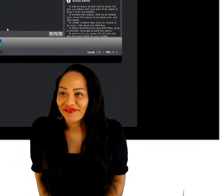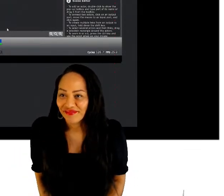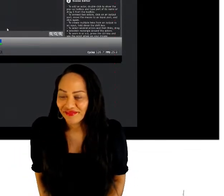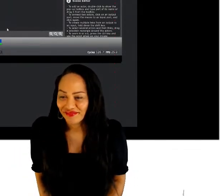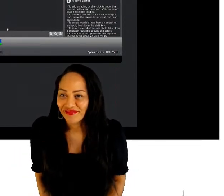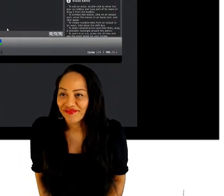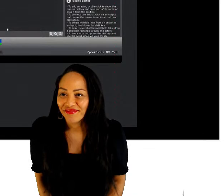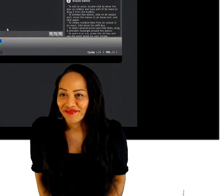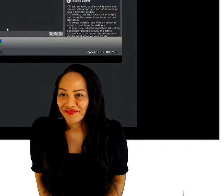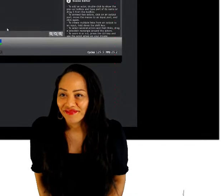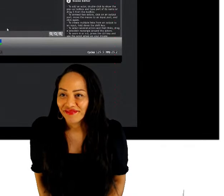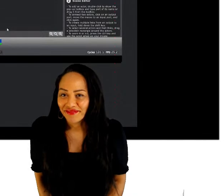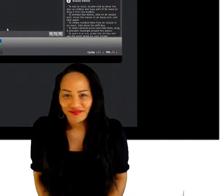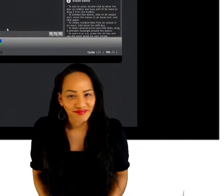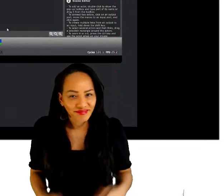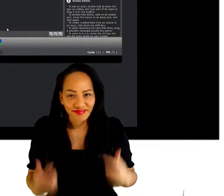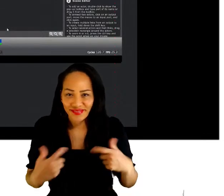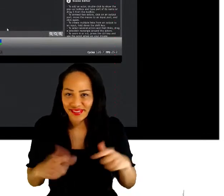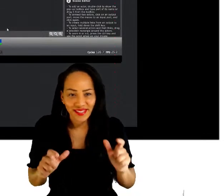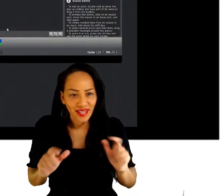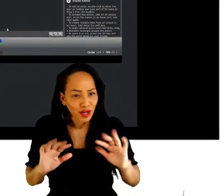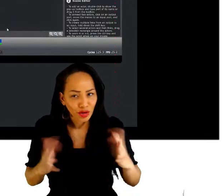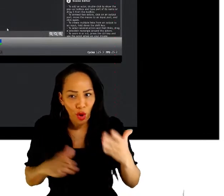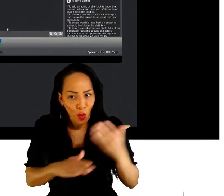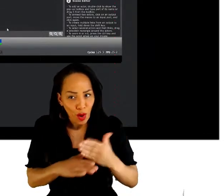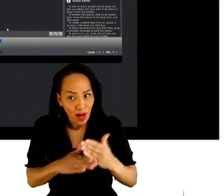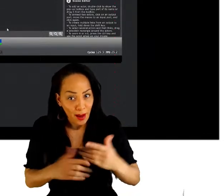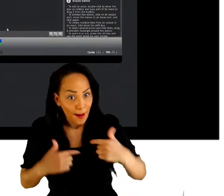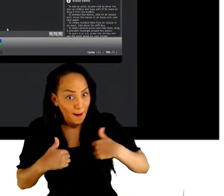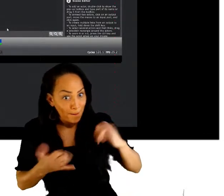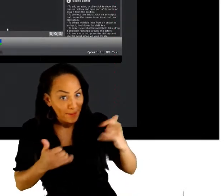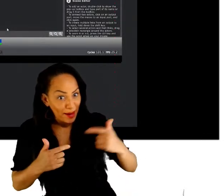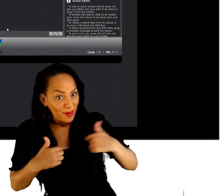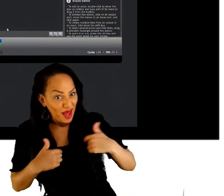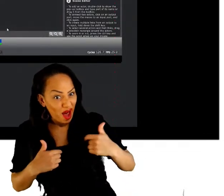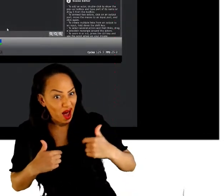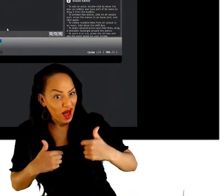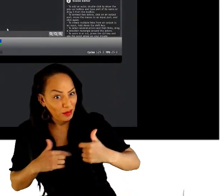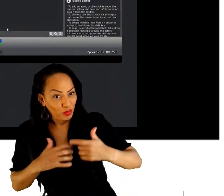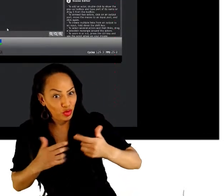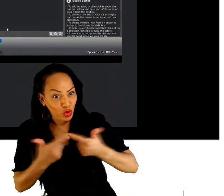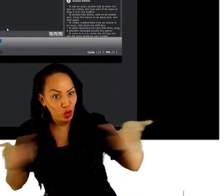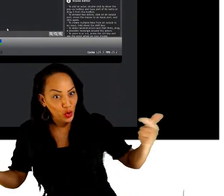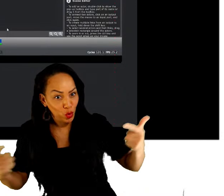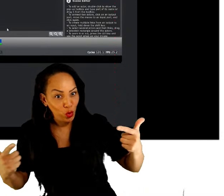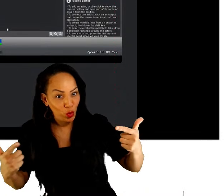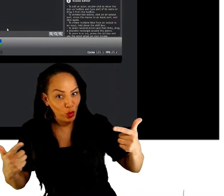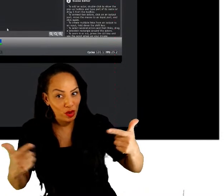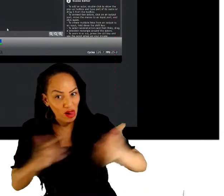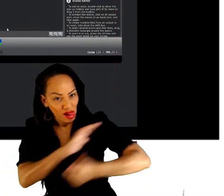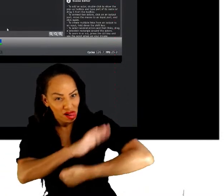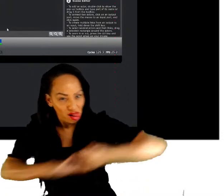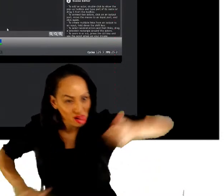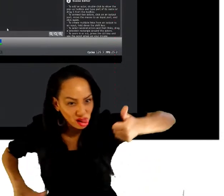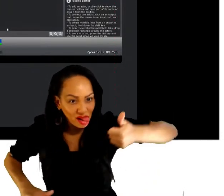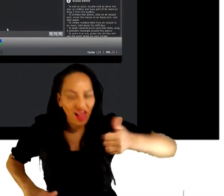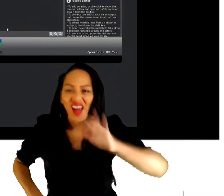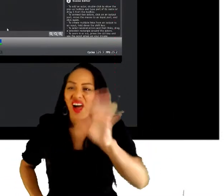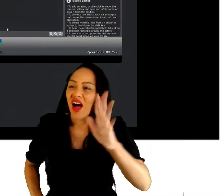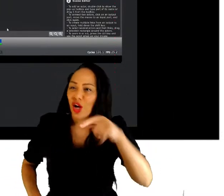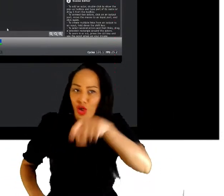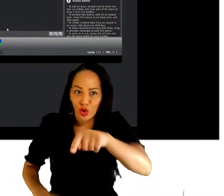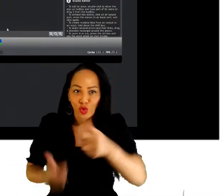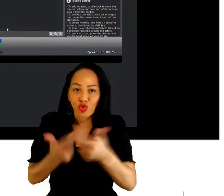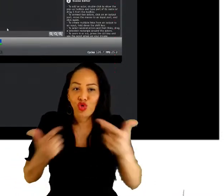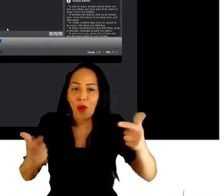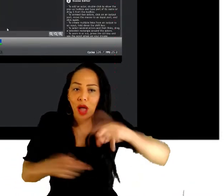Still not working. Am I too advanced for this You're technology? too upside down for this technology. All right, okay.